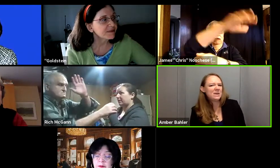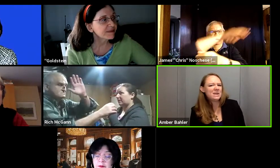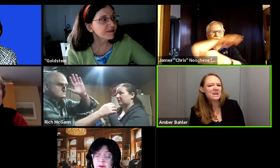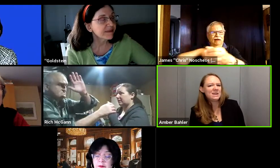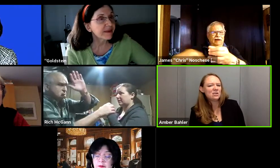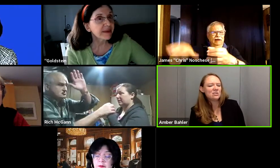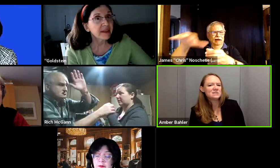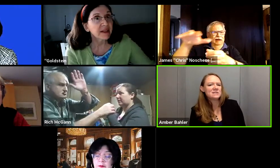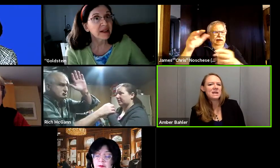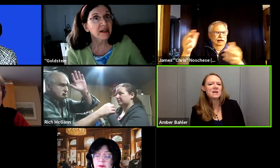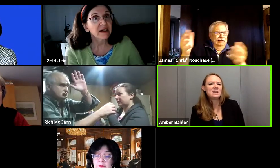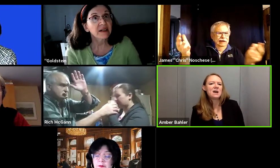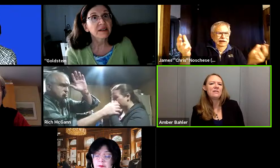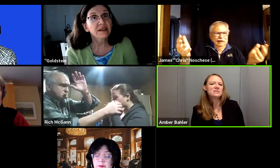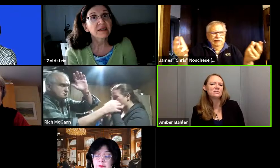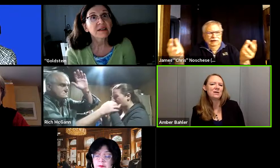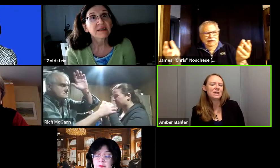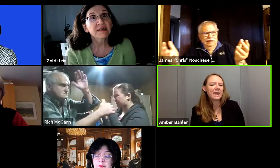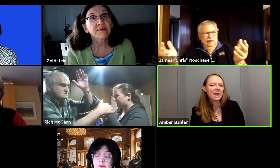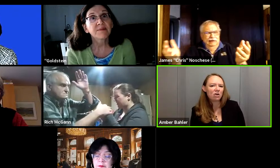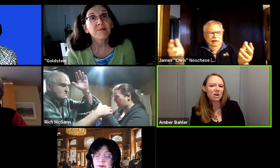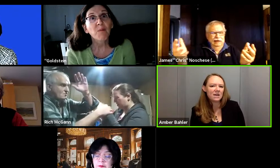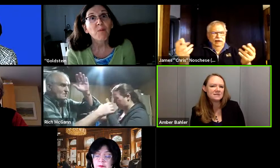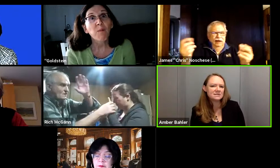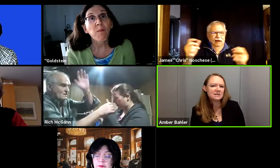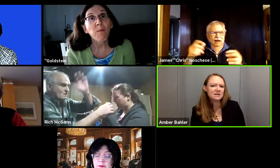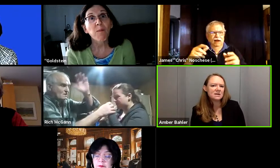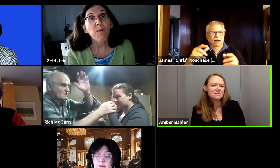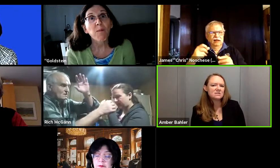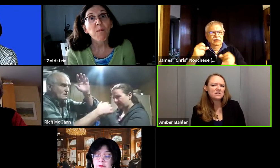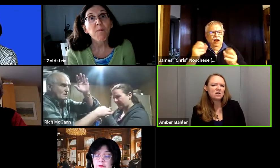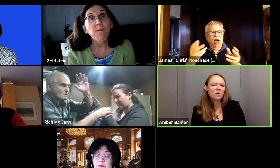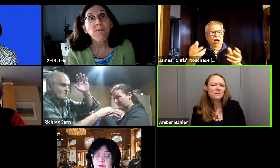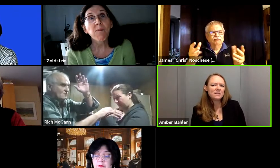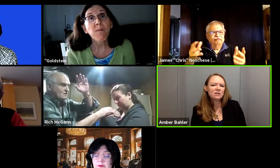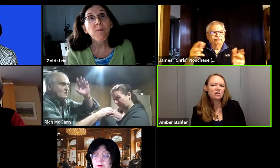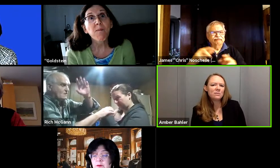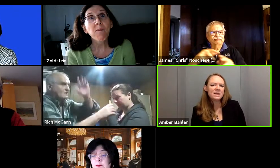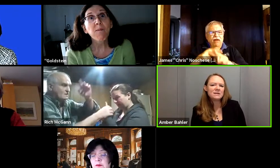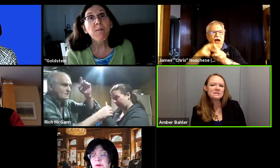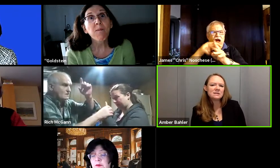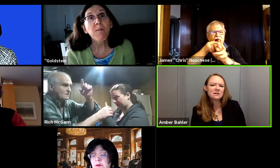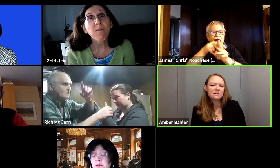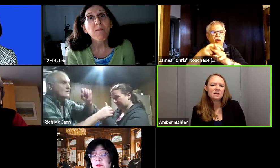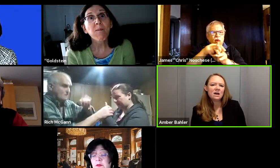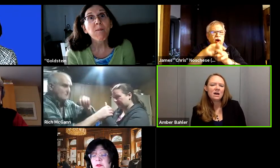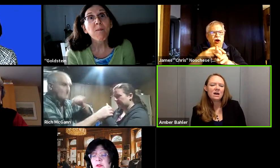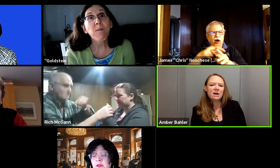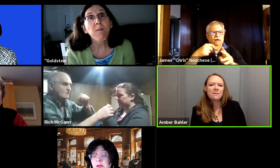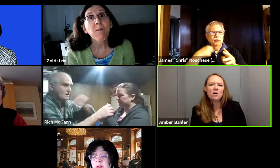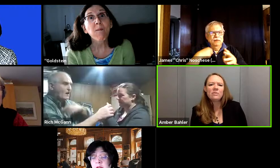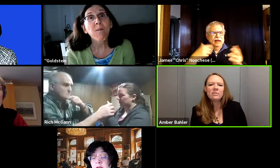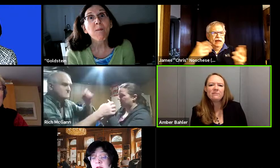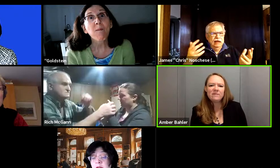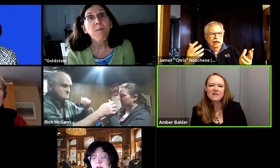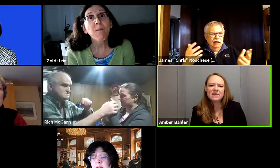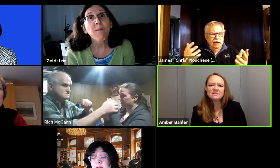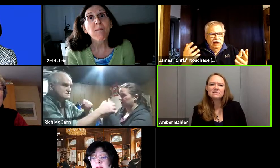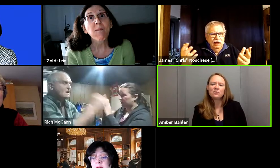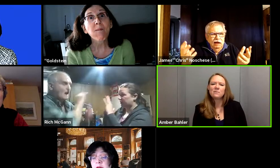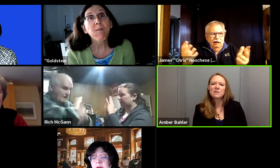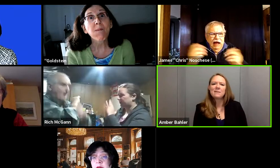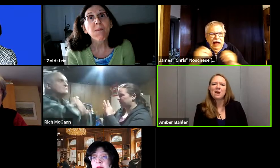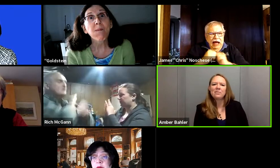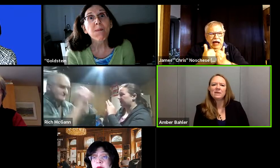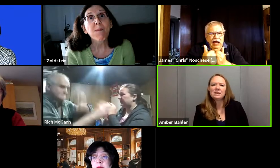focused on Penn Hills and not the surrounding areas. So I'm a little bit on the